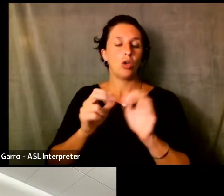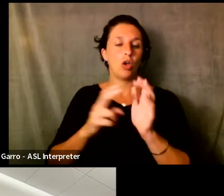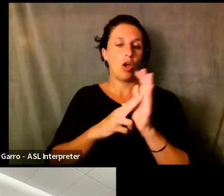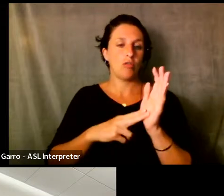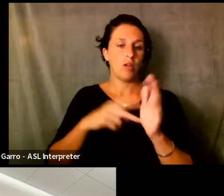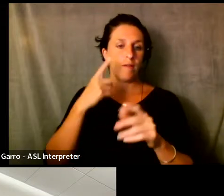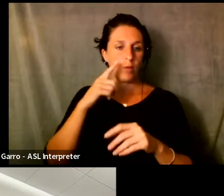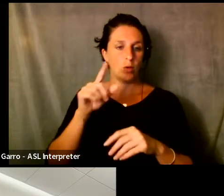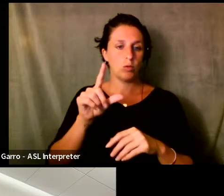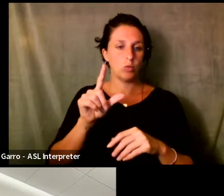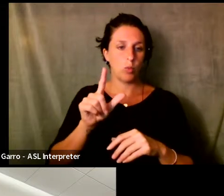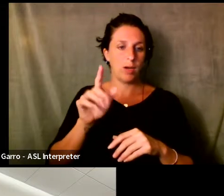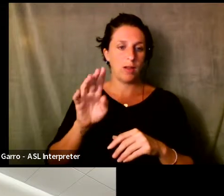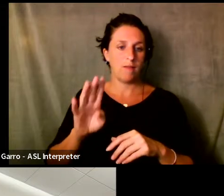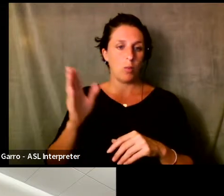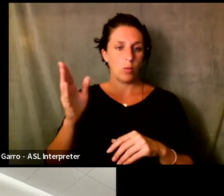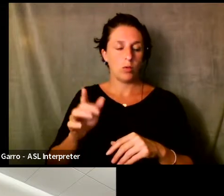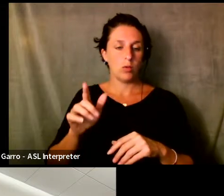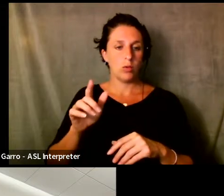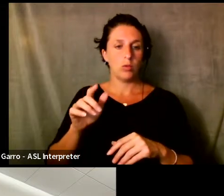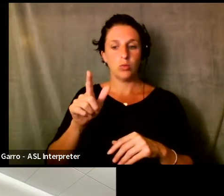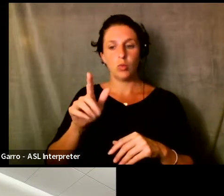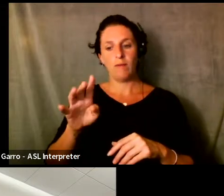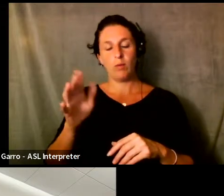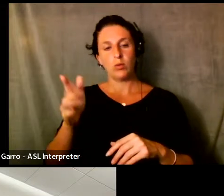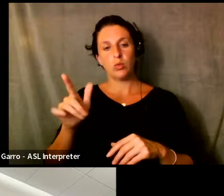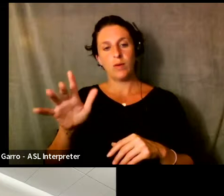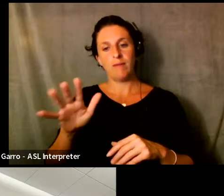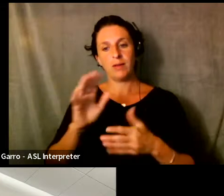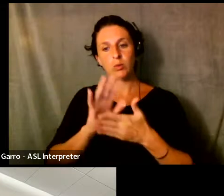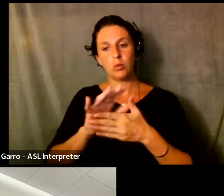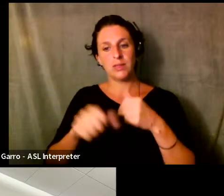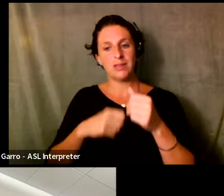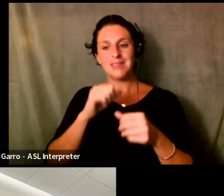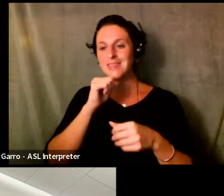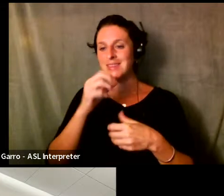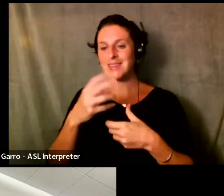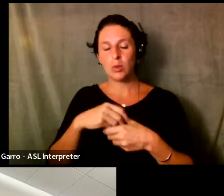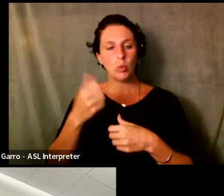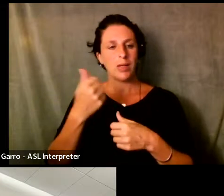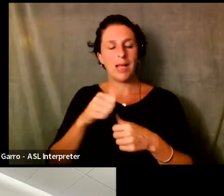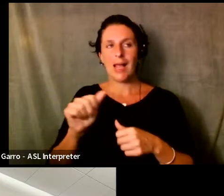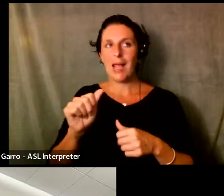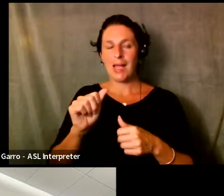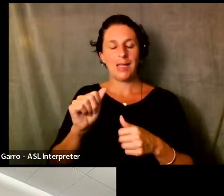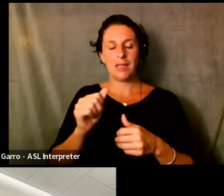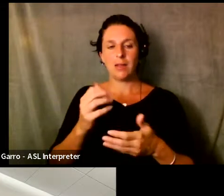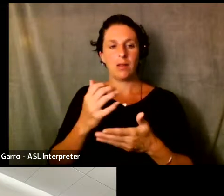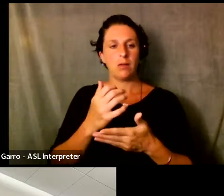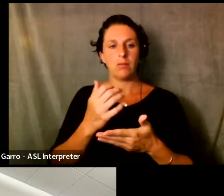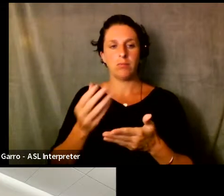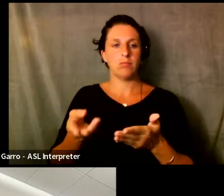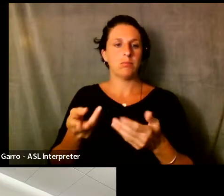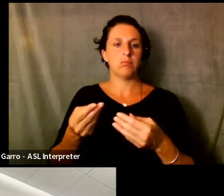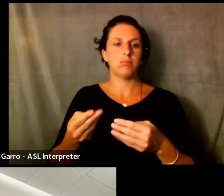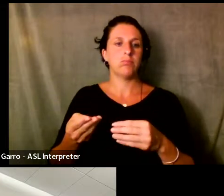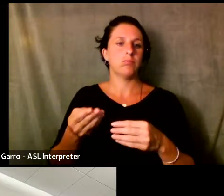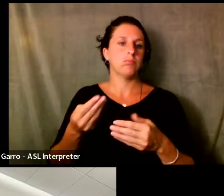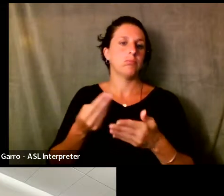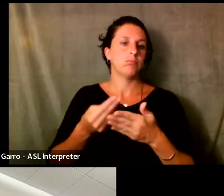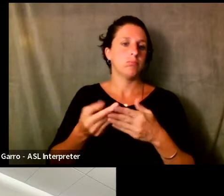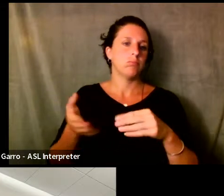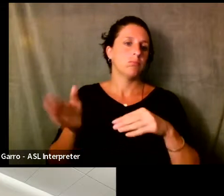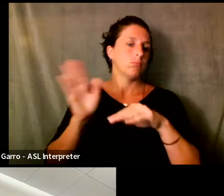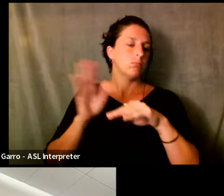the 24-25 school year, they do not include any kind of compensation raises because our labor partners